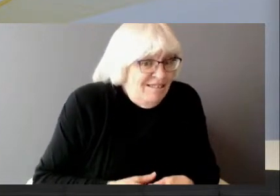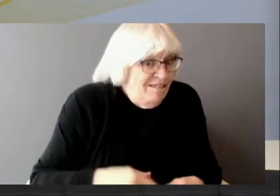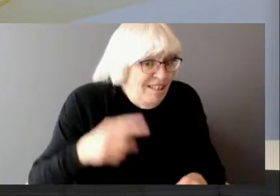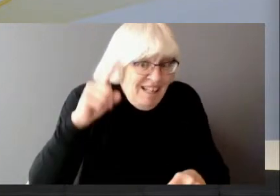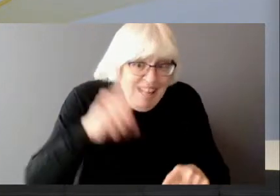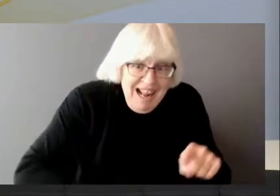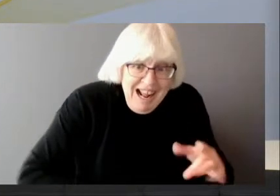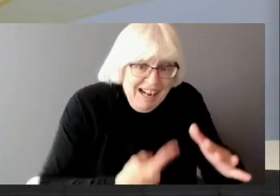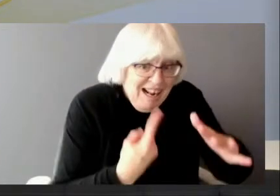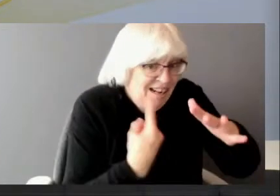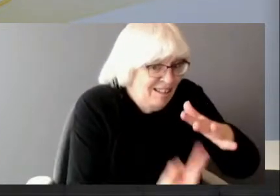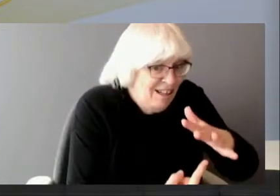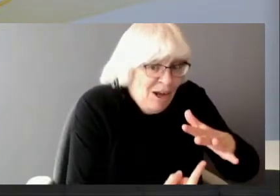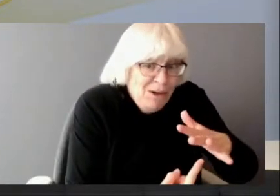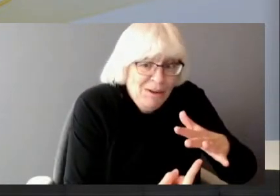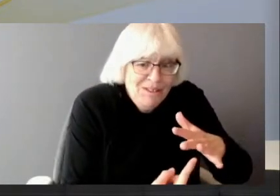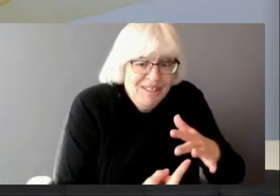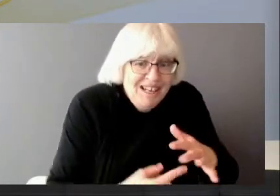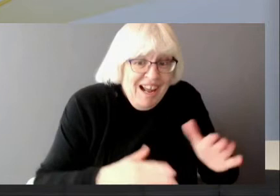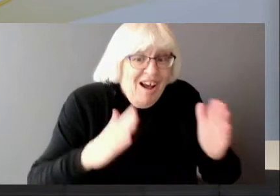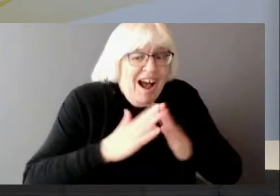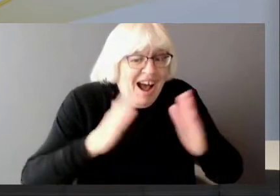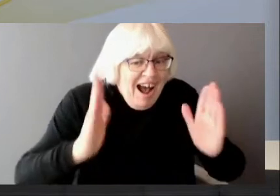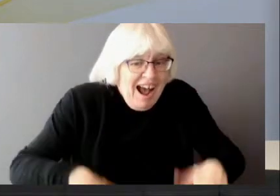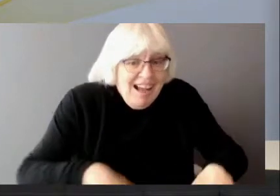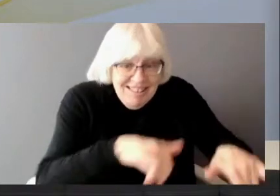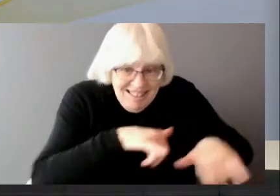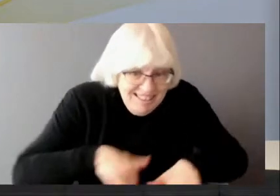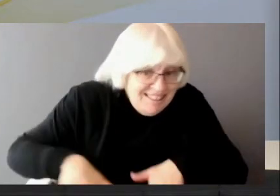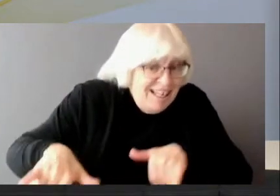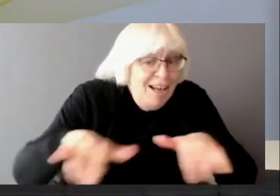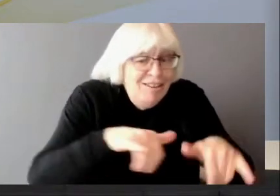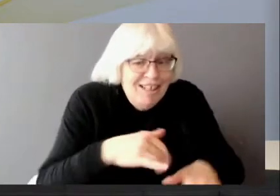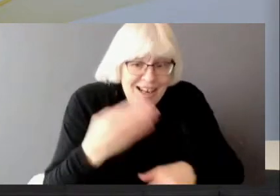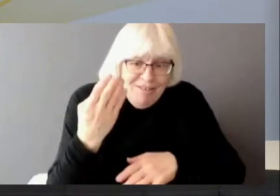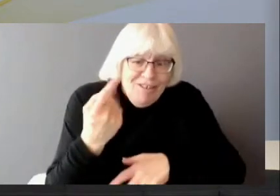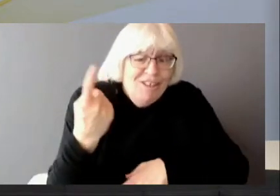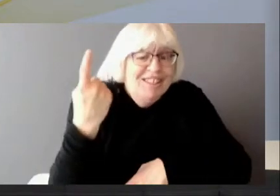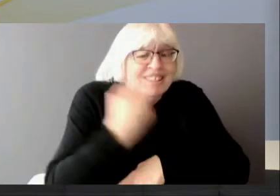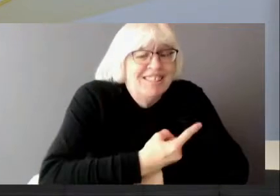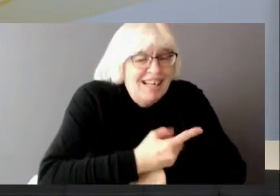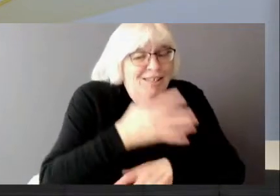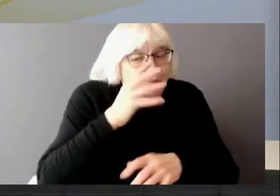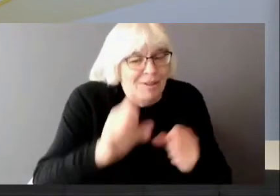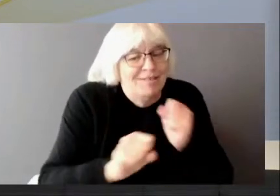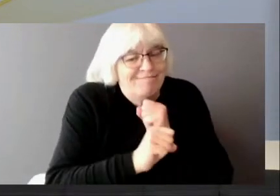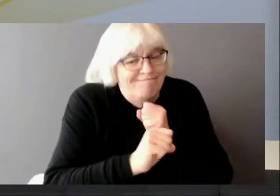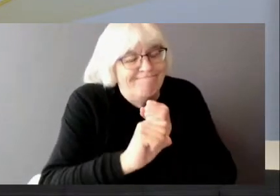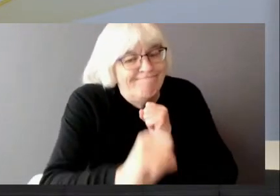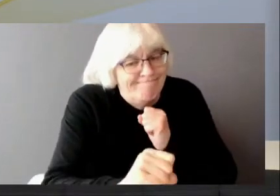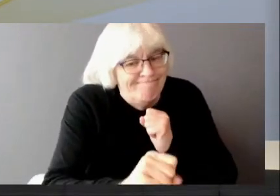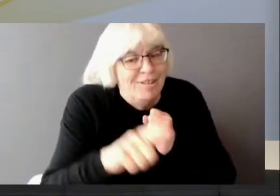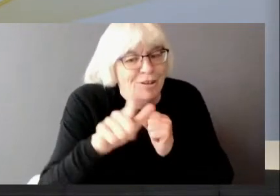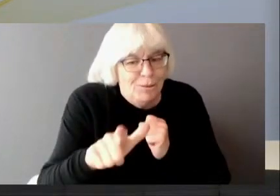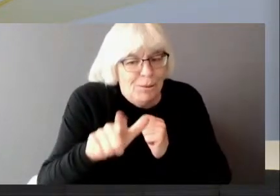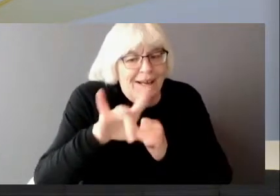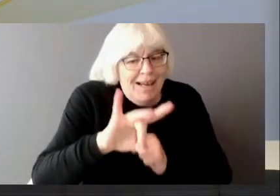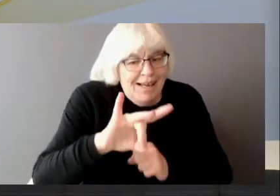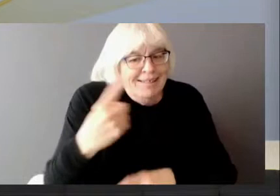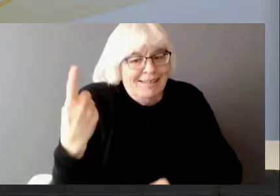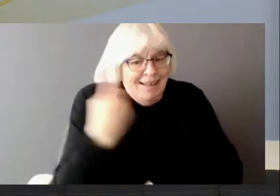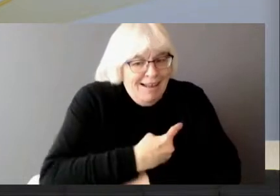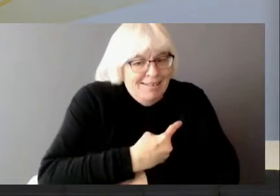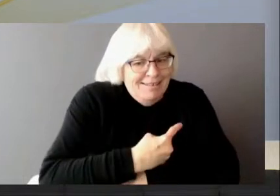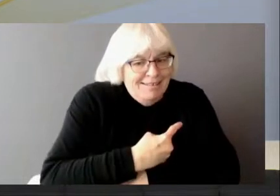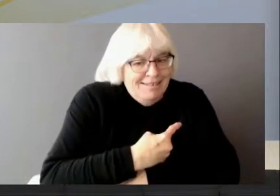others, and then everyone in the household would be isolating for that extended period of time. We have not done so yet, but